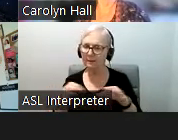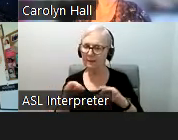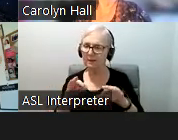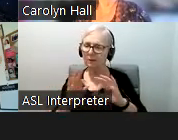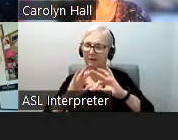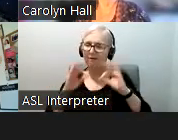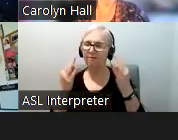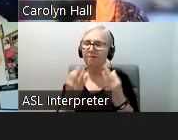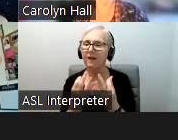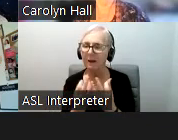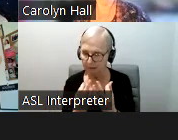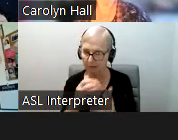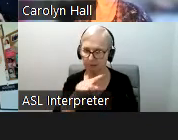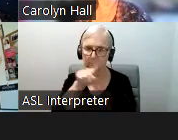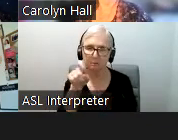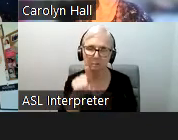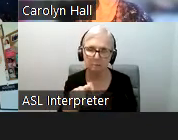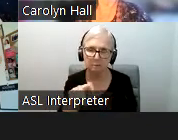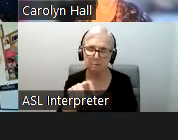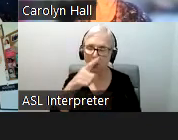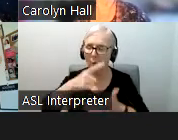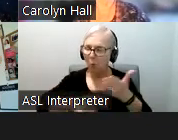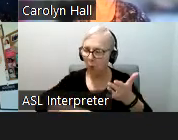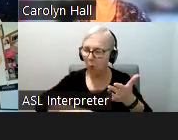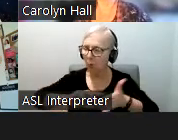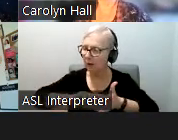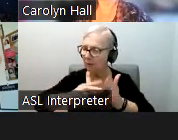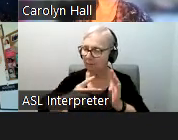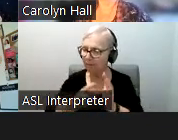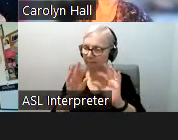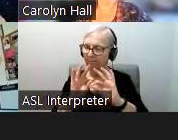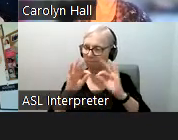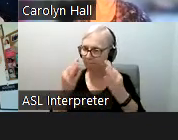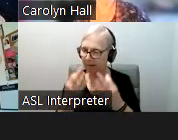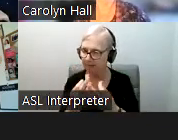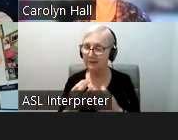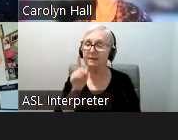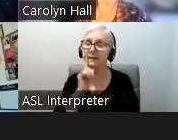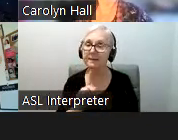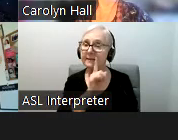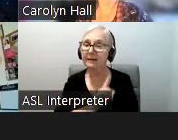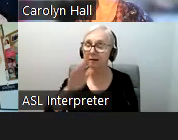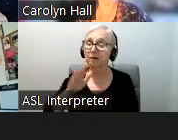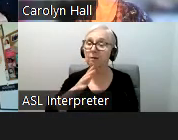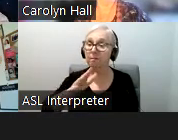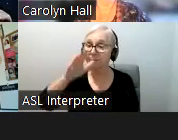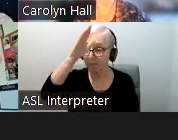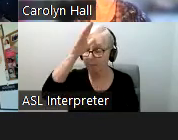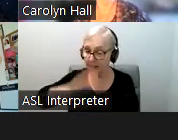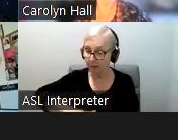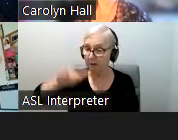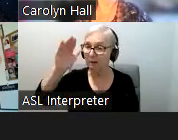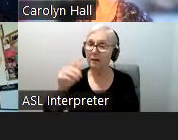family? Like what is like, is it single parents raising a child? Is it a